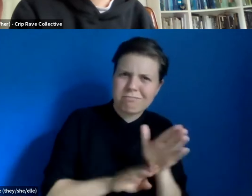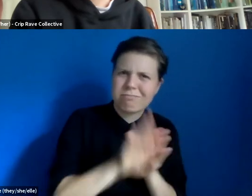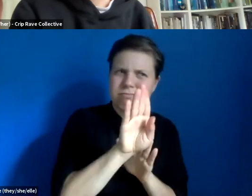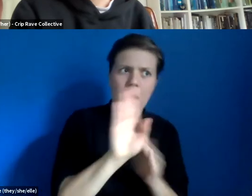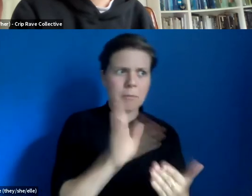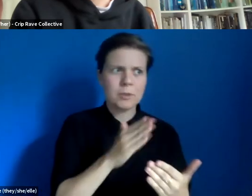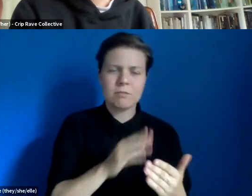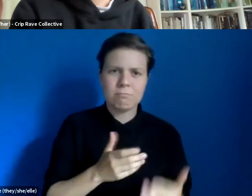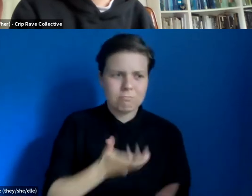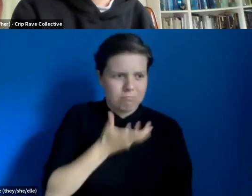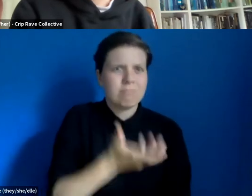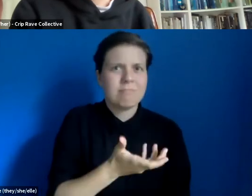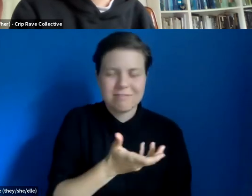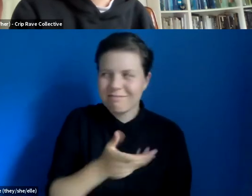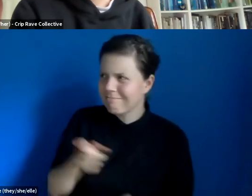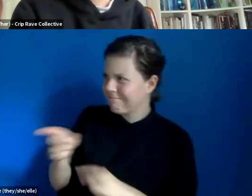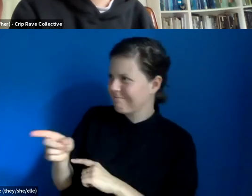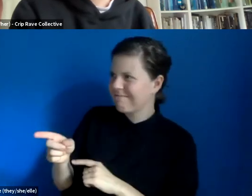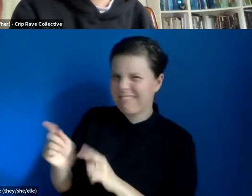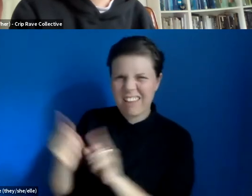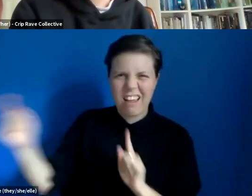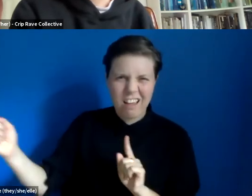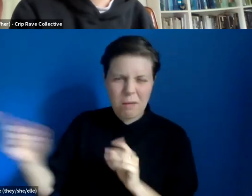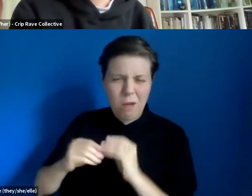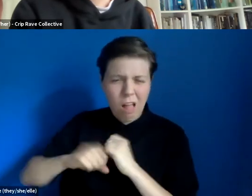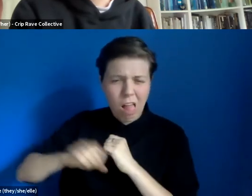And you may be wondering that, so